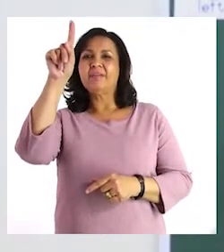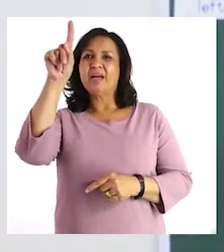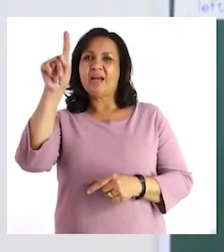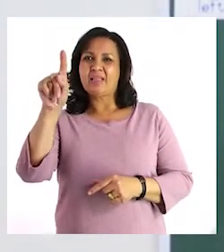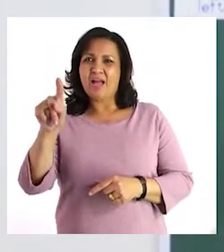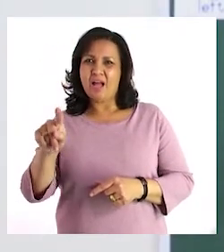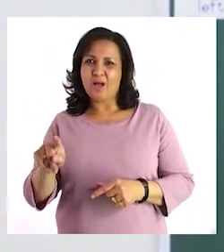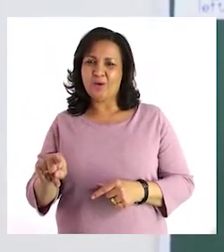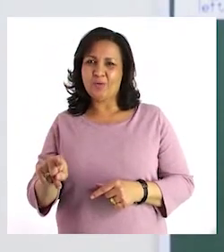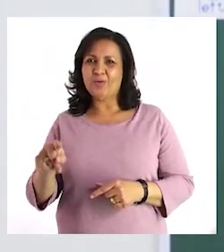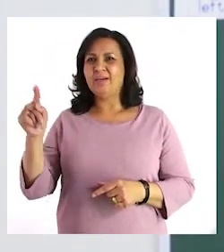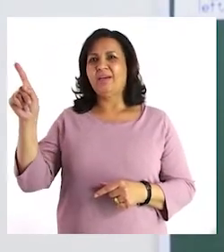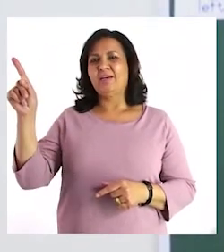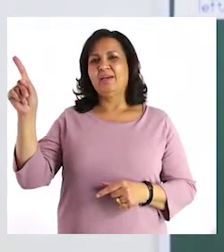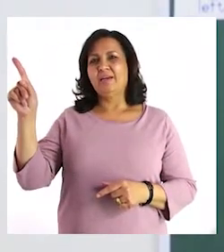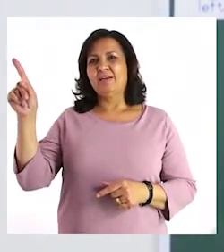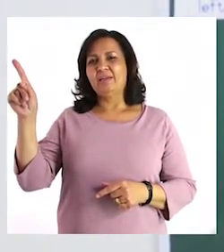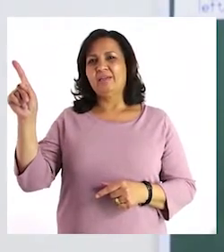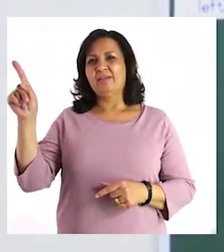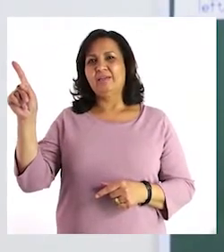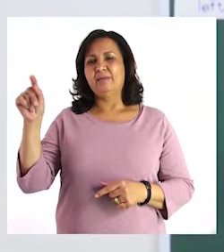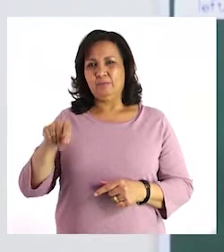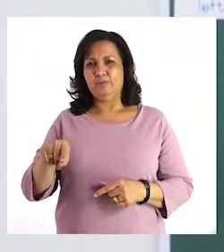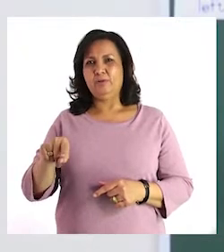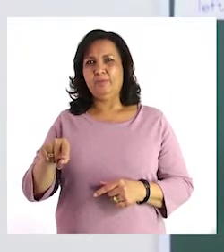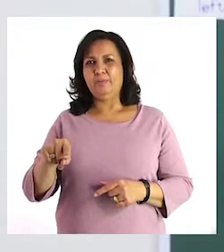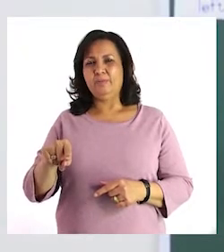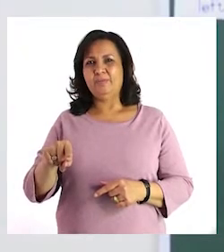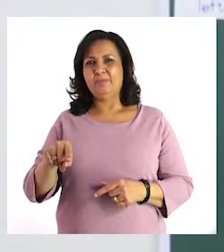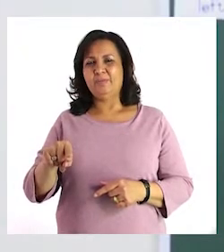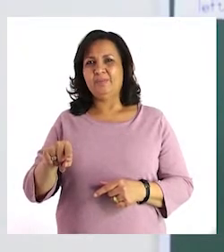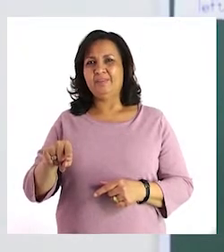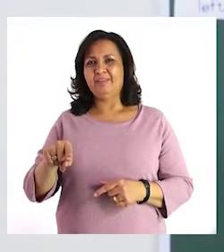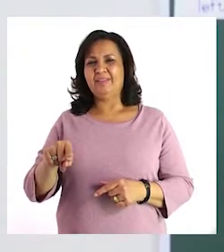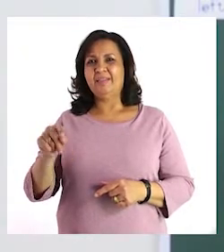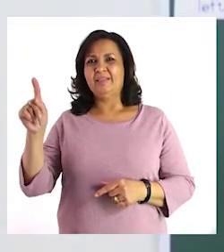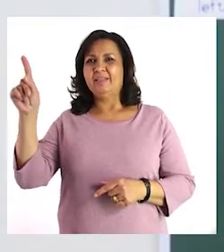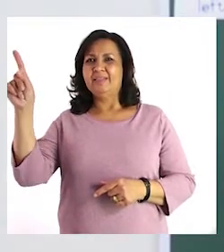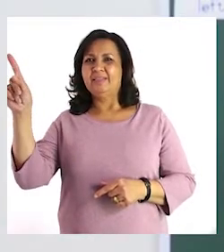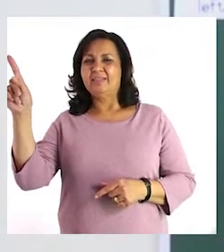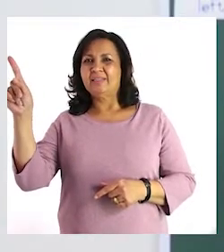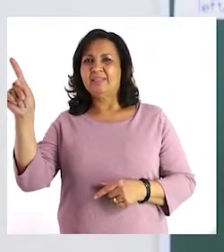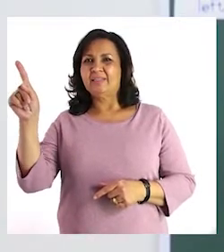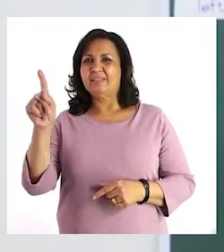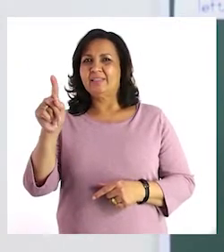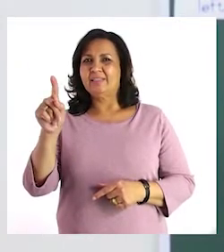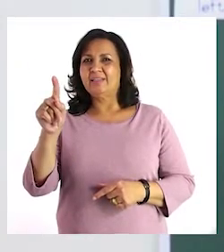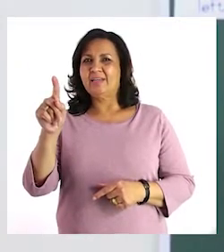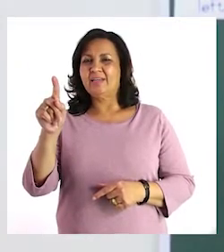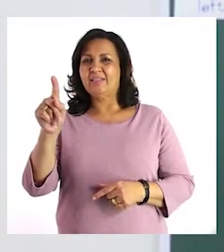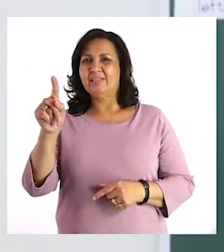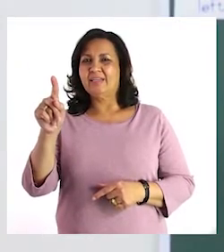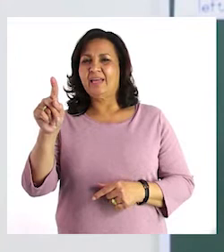down near the ground and we stop just near the ground. We do a sideways kick from the middle